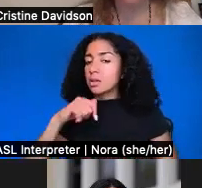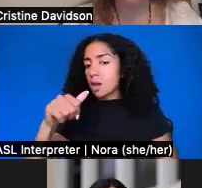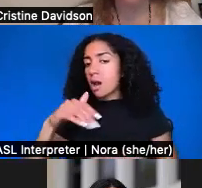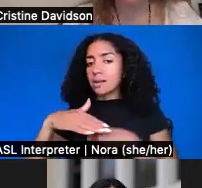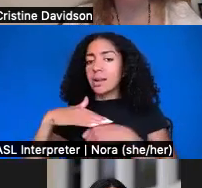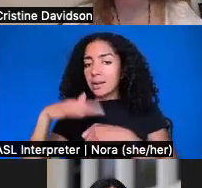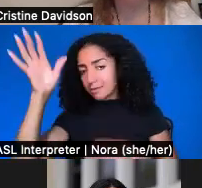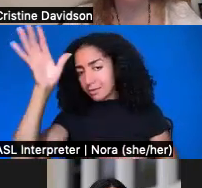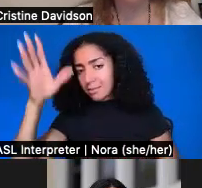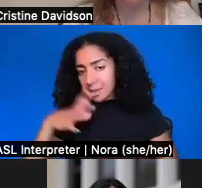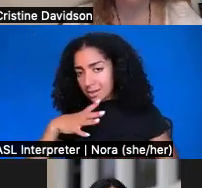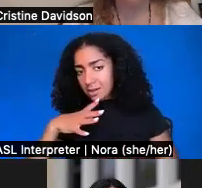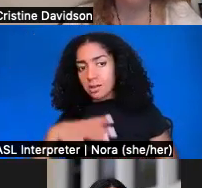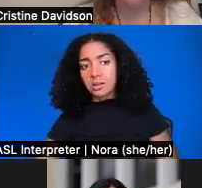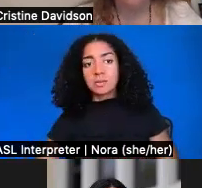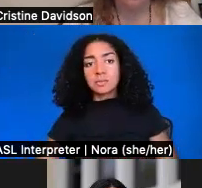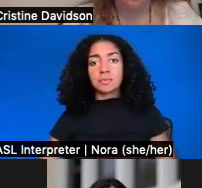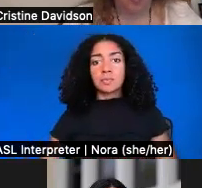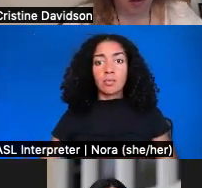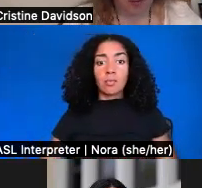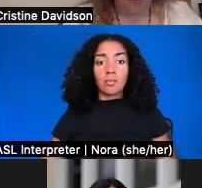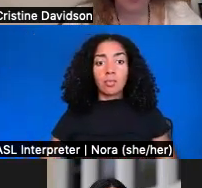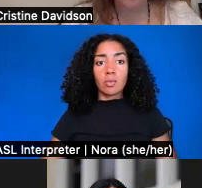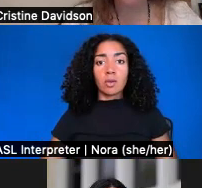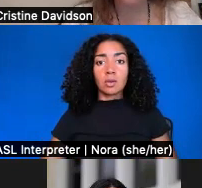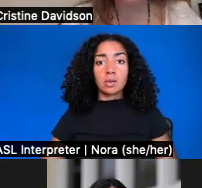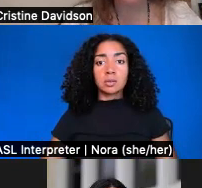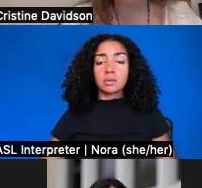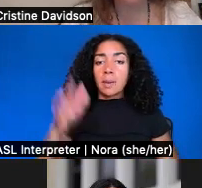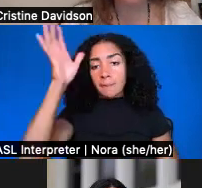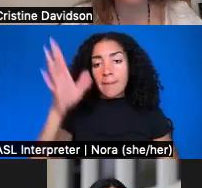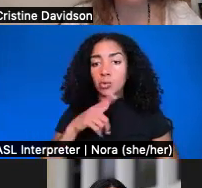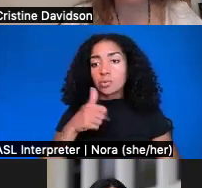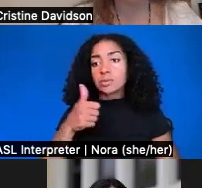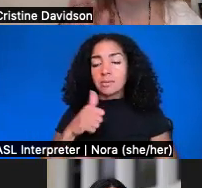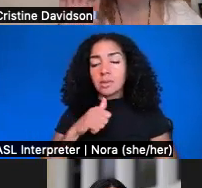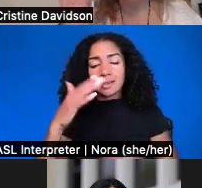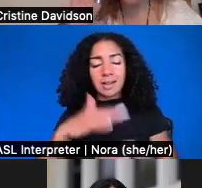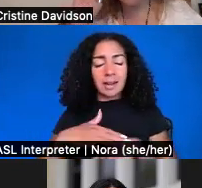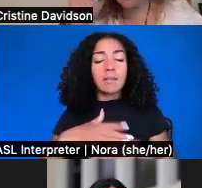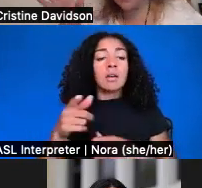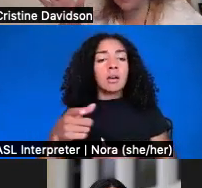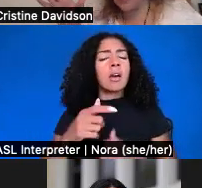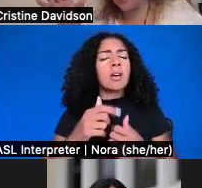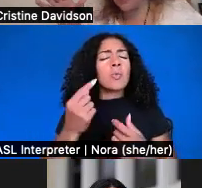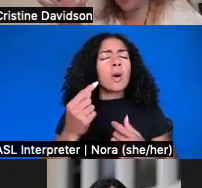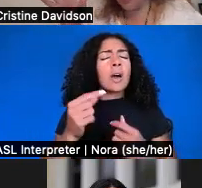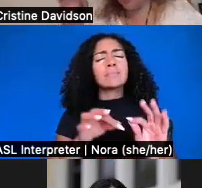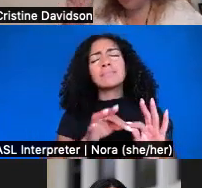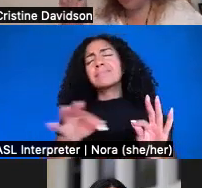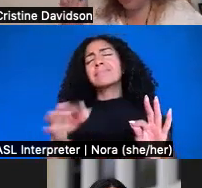my goodness. Yeah, why am I blanking on what it is? So the DOJ